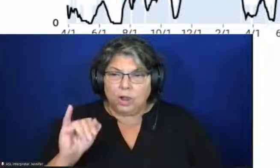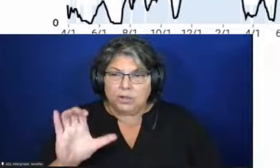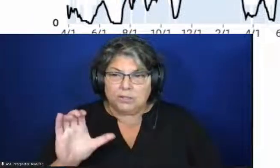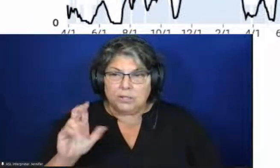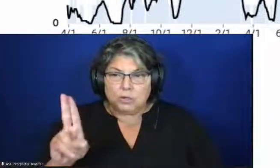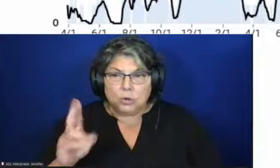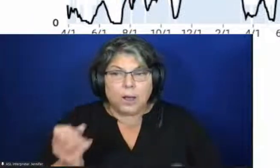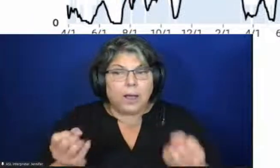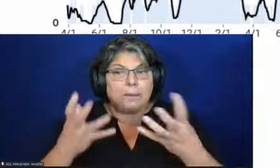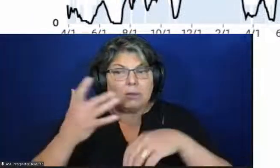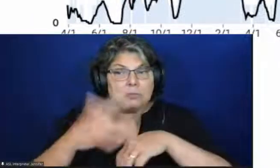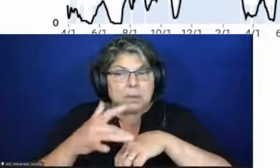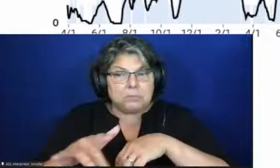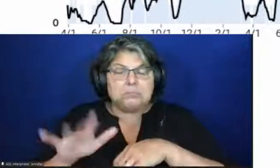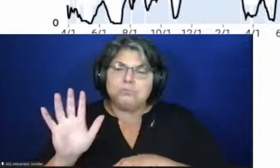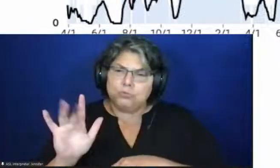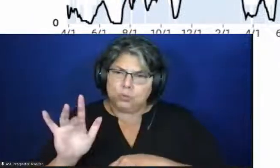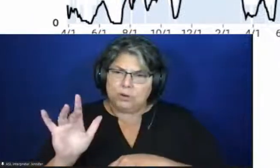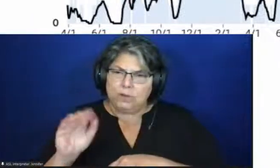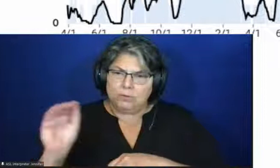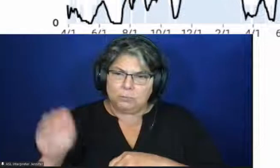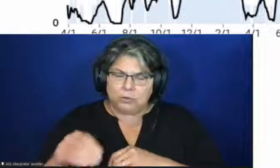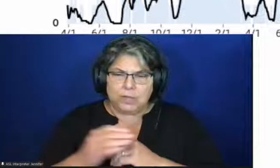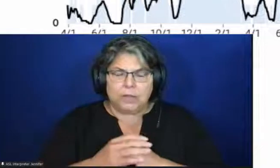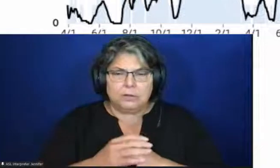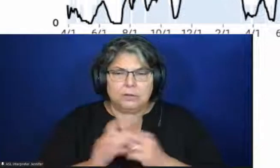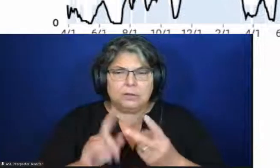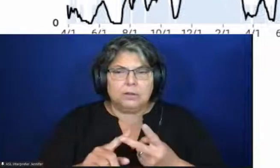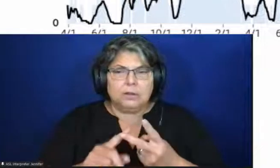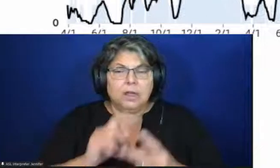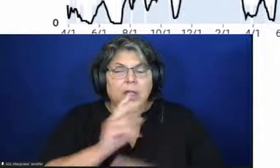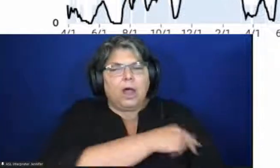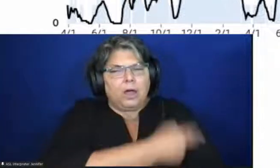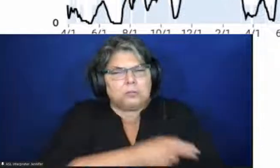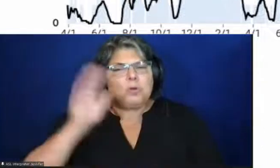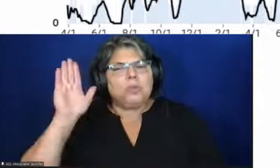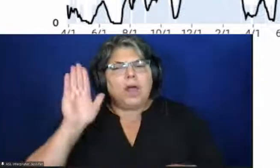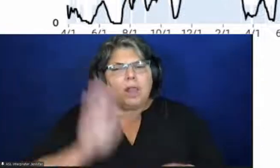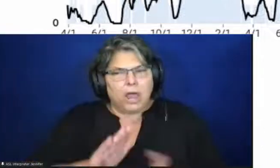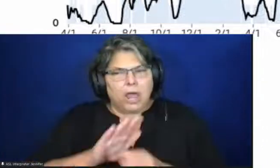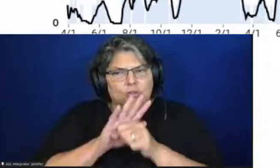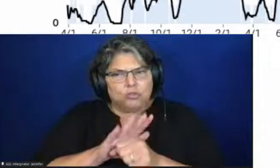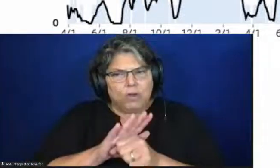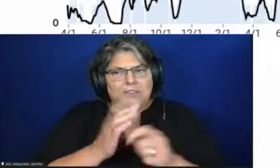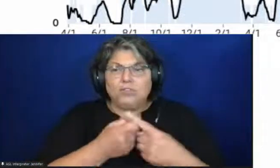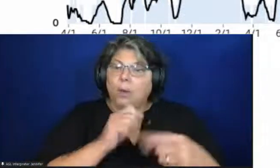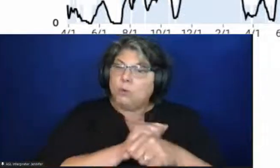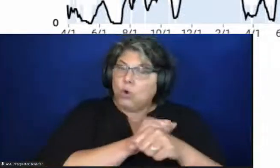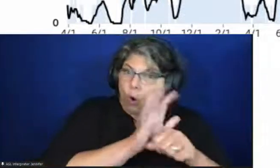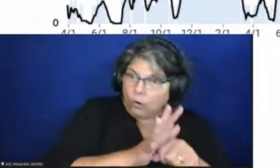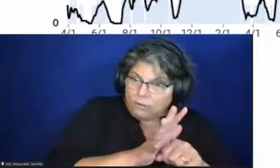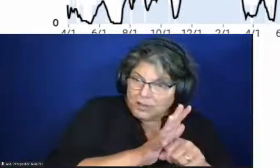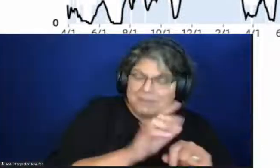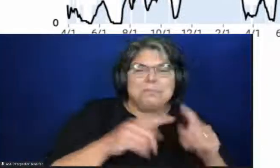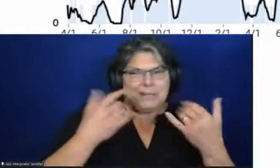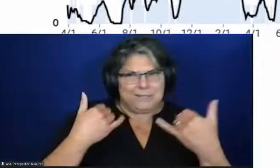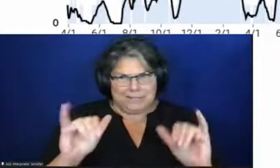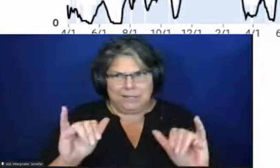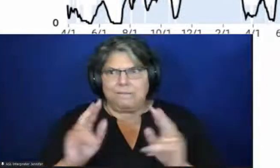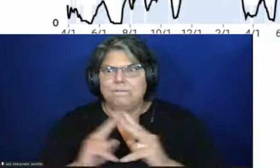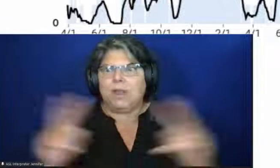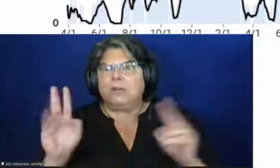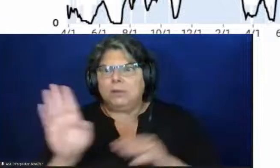availability today is 25%. Our hospitals are less stressed now from COVID patients, but they are still very, very